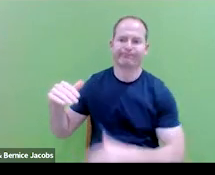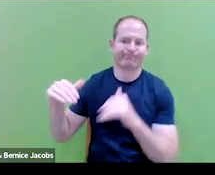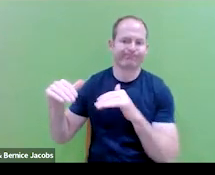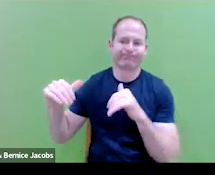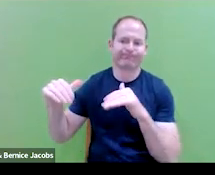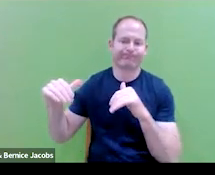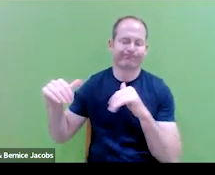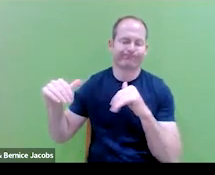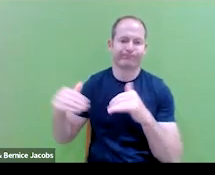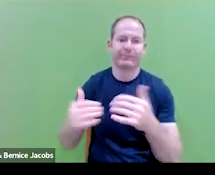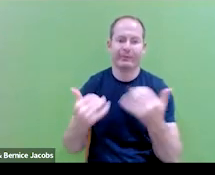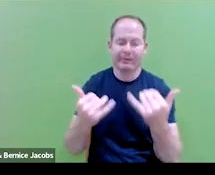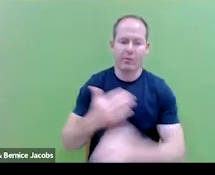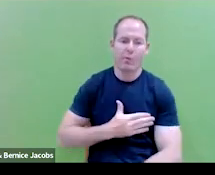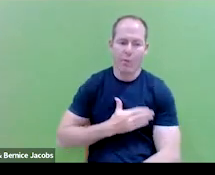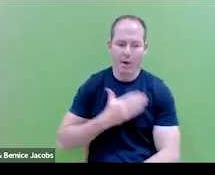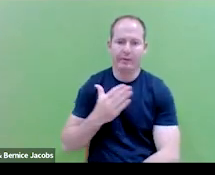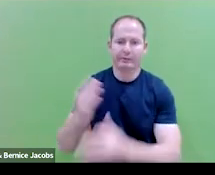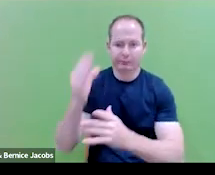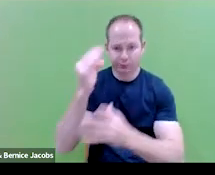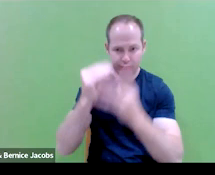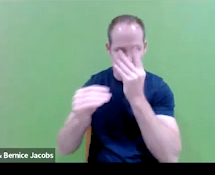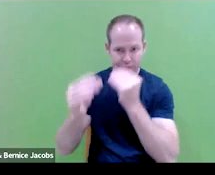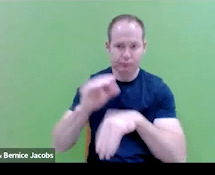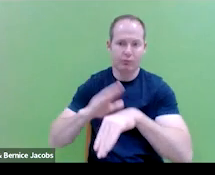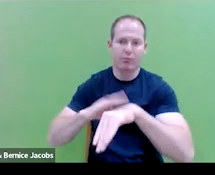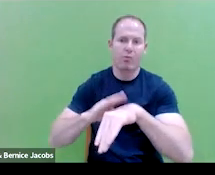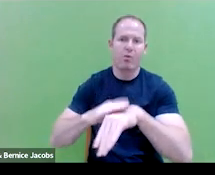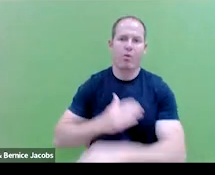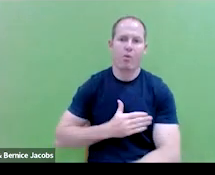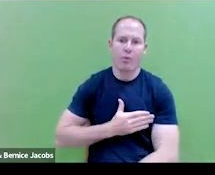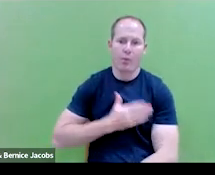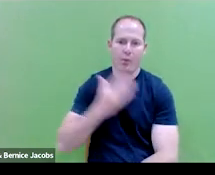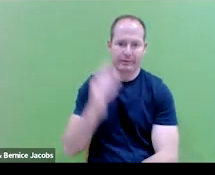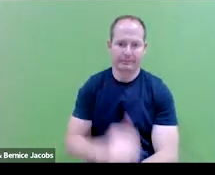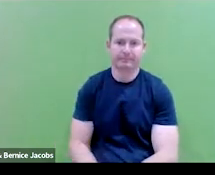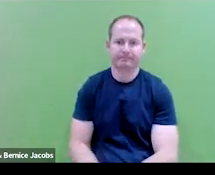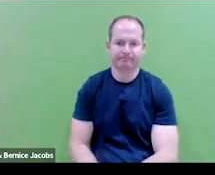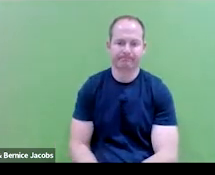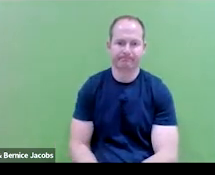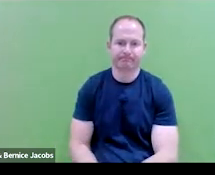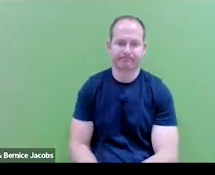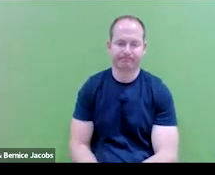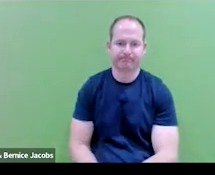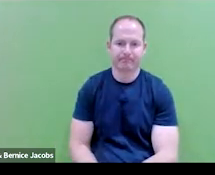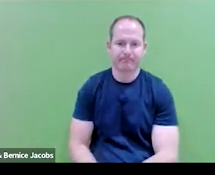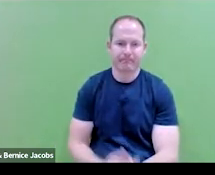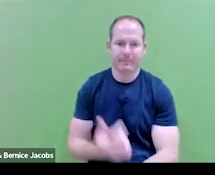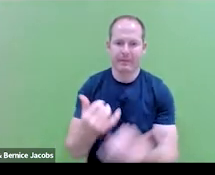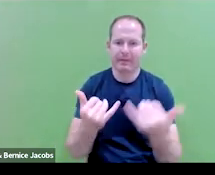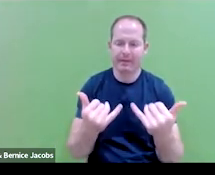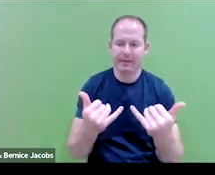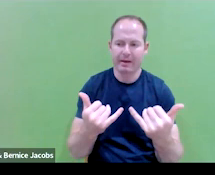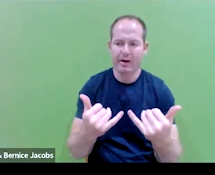trying to learn more about the area. my thing, or what